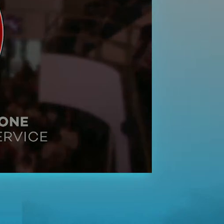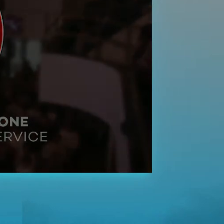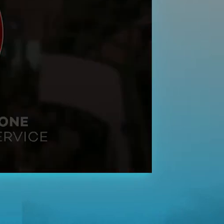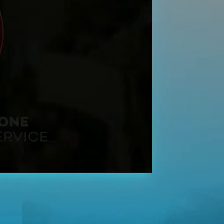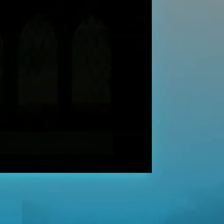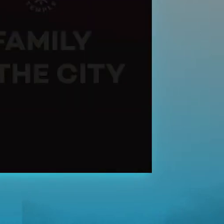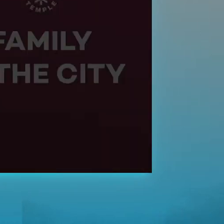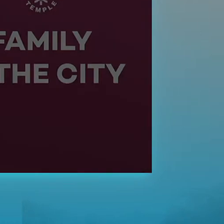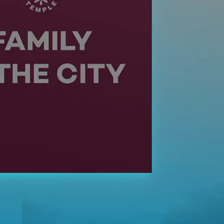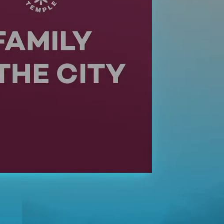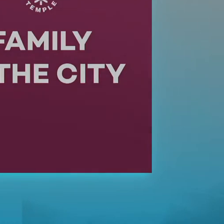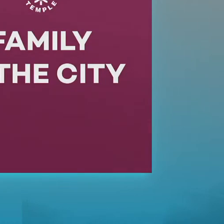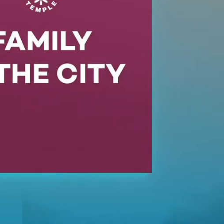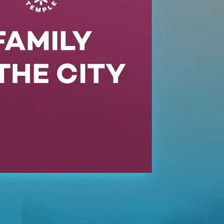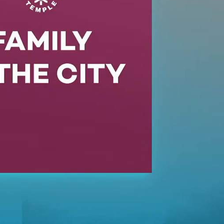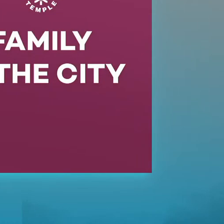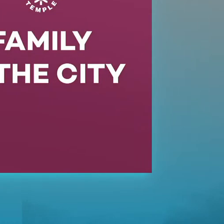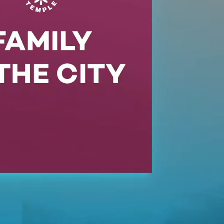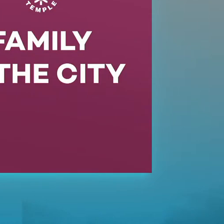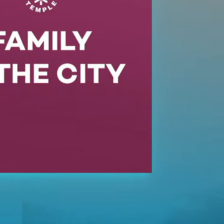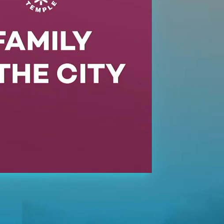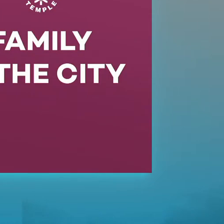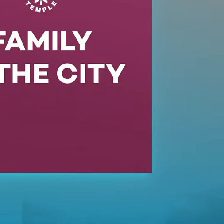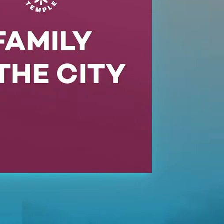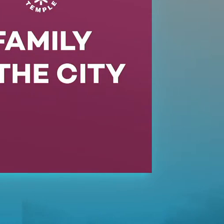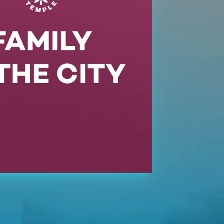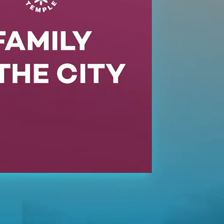with the burning light of noon?